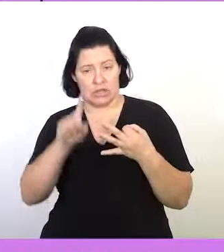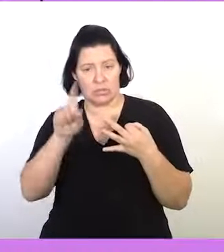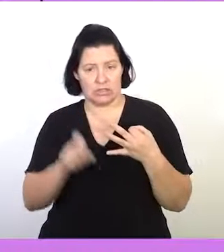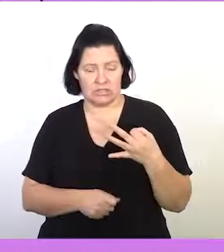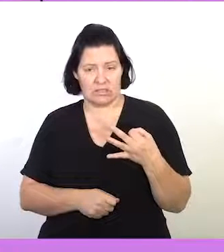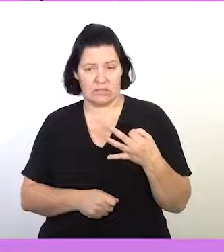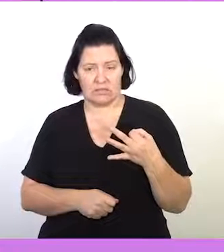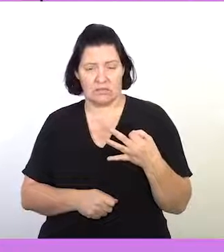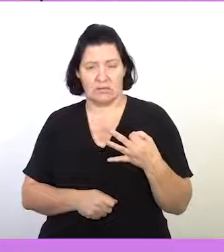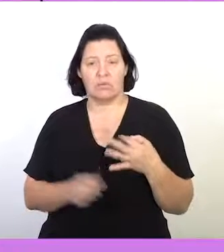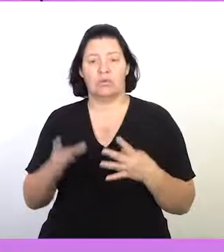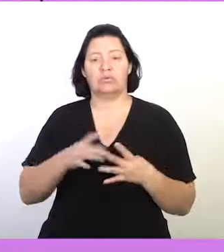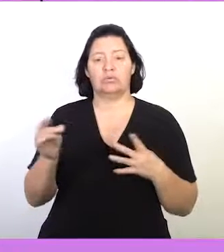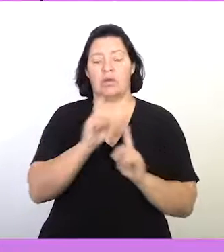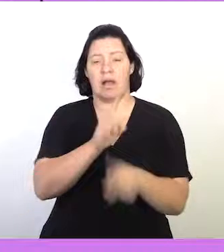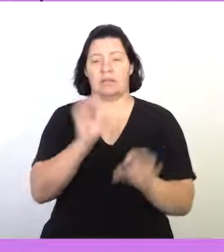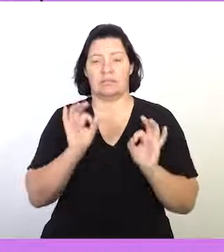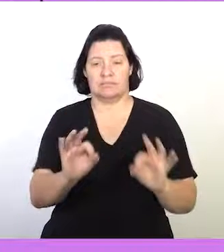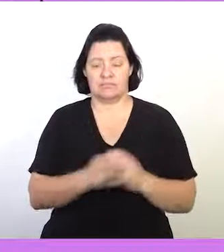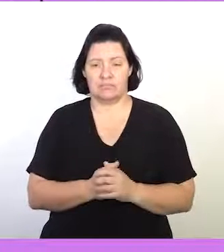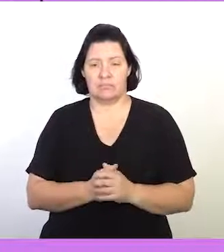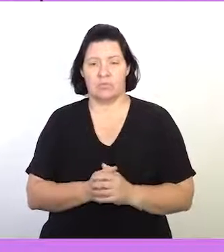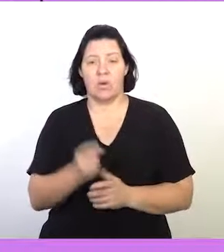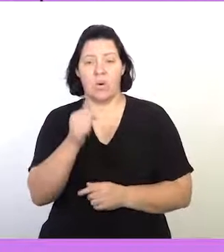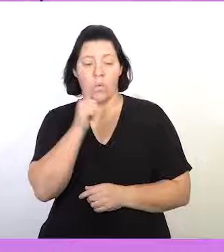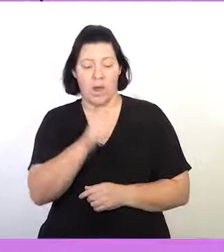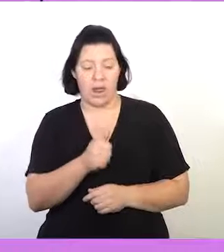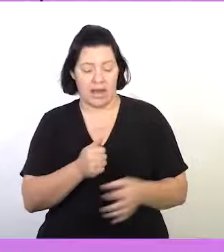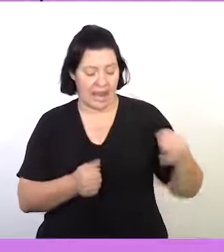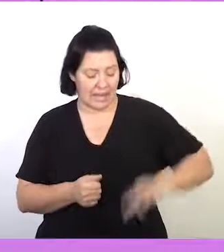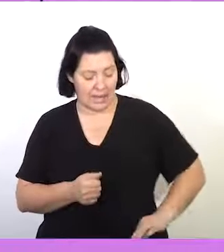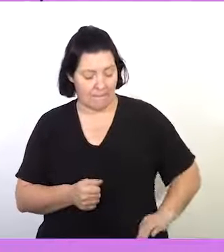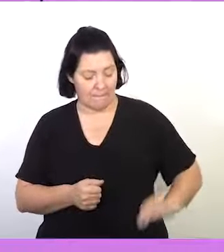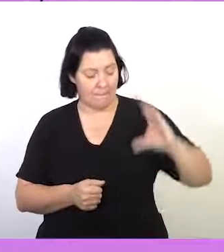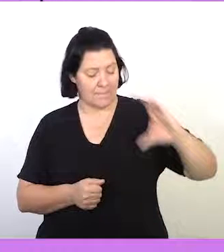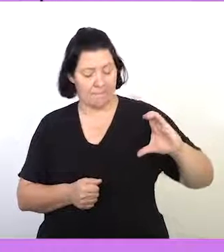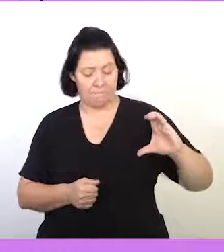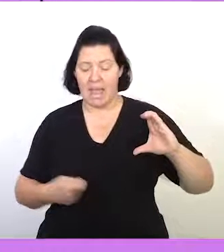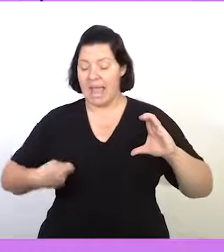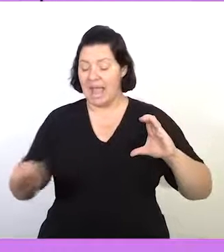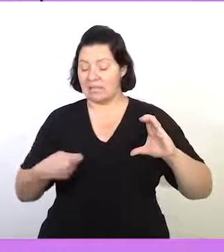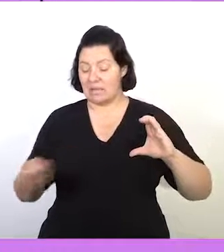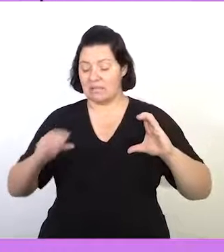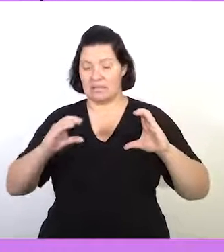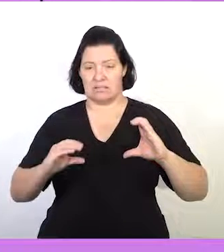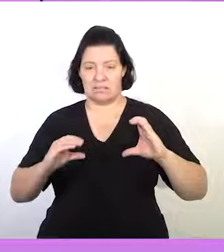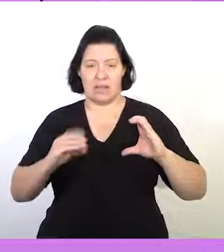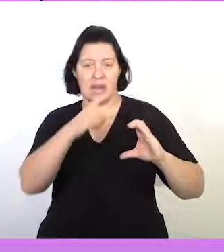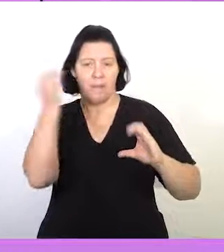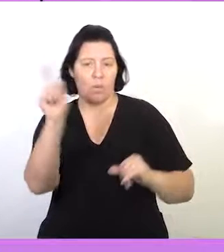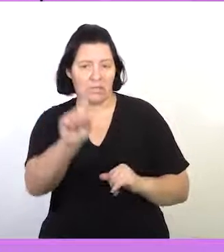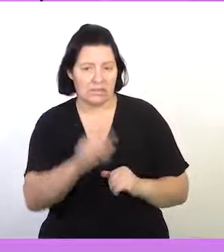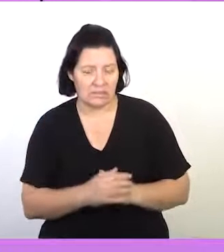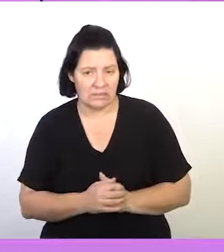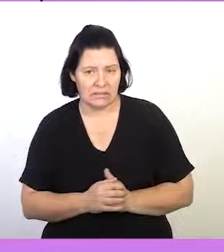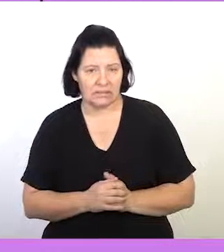here. It says choose the correct answer. When your income is more than your expenditure, it is called what? Now let's see